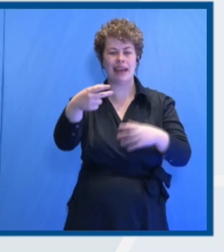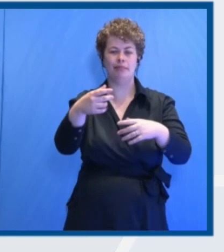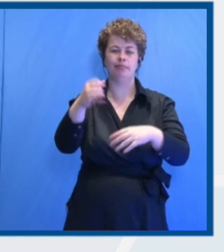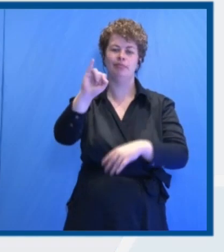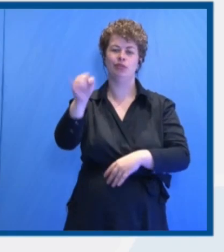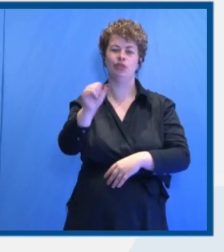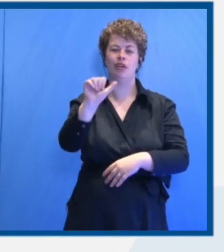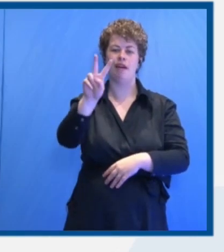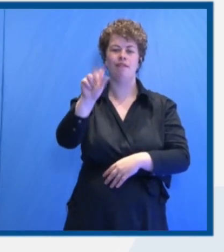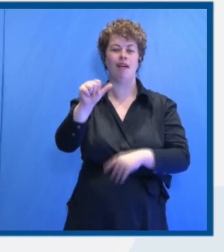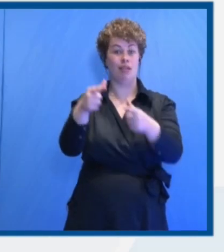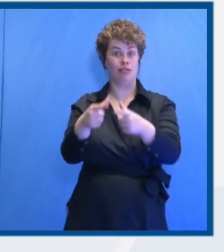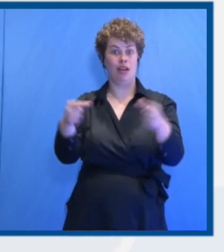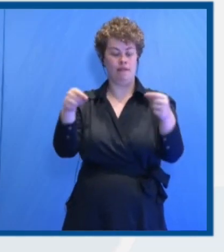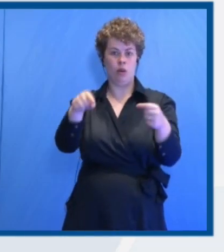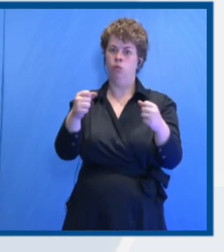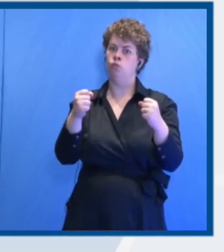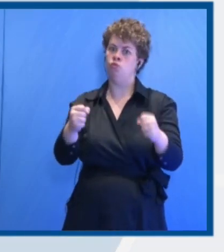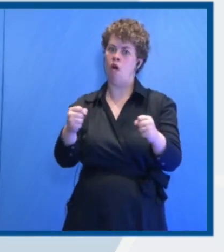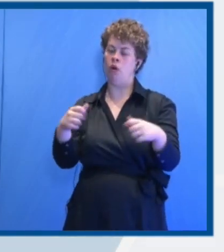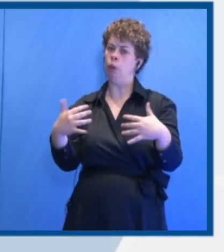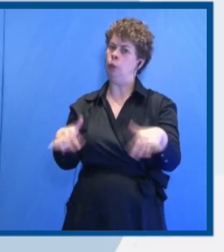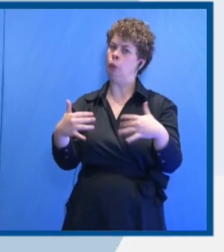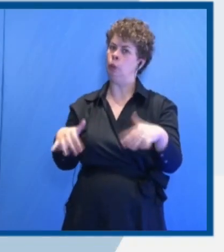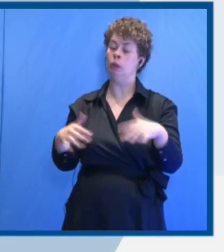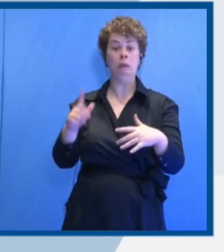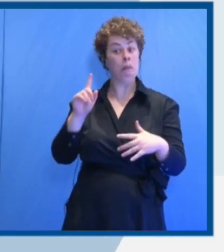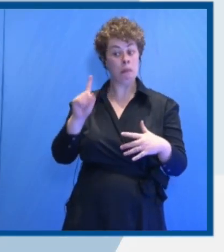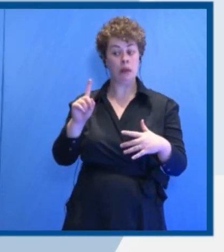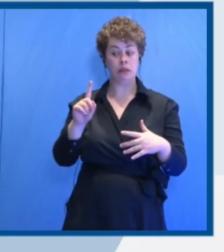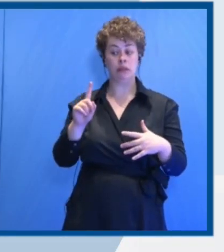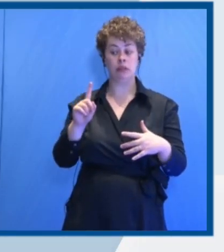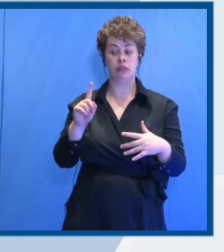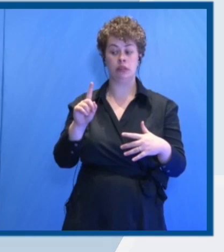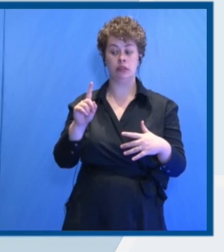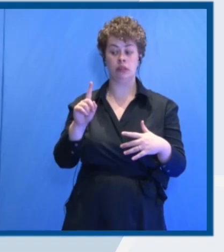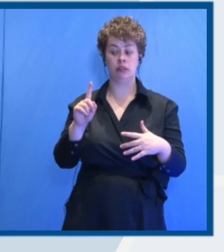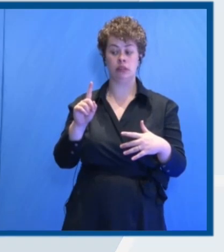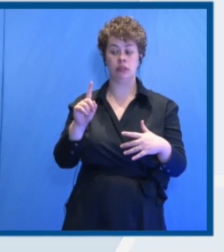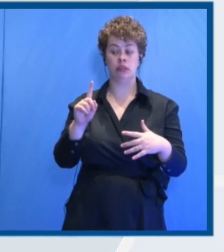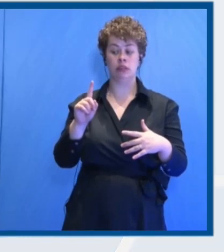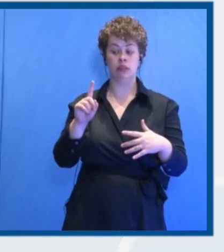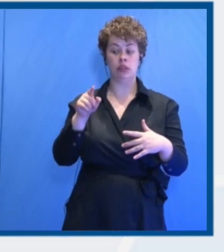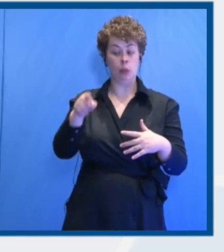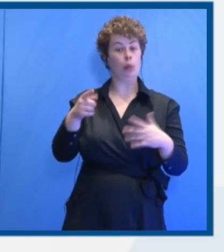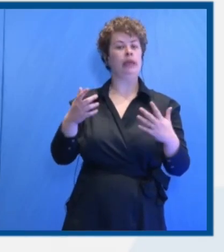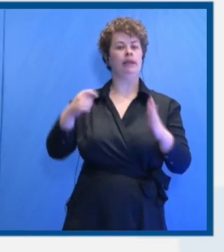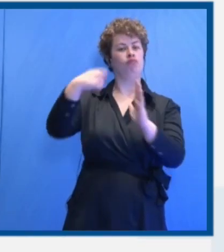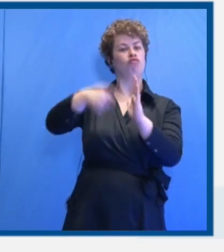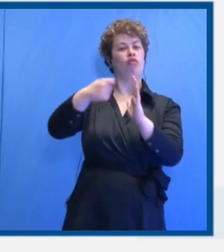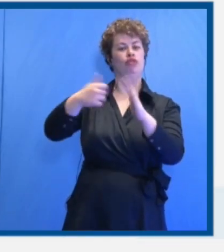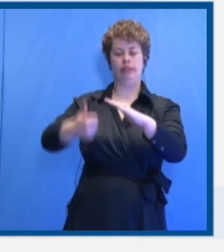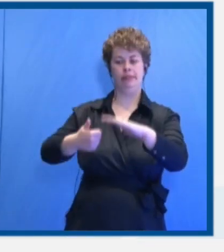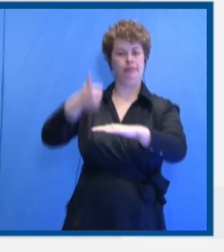In fact, the program have successfully generated people awareness to understand and to maintain their land by